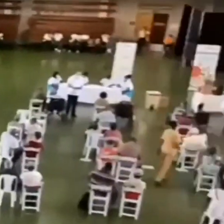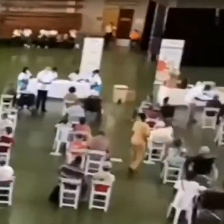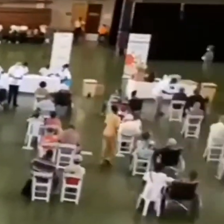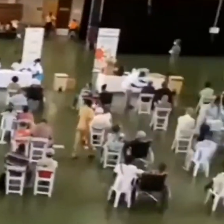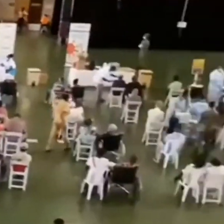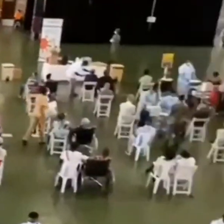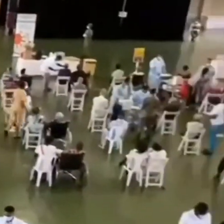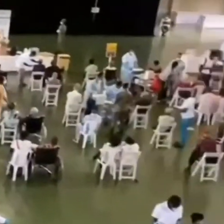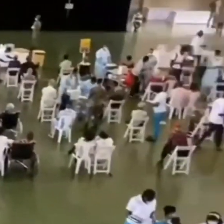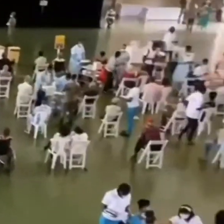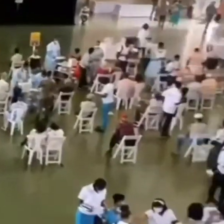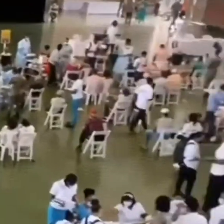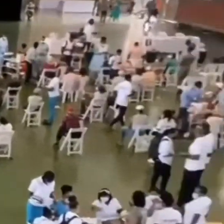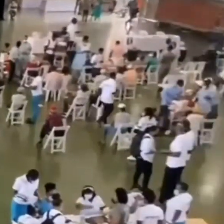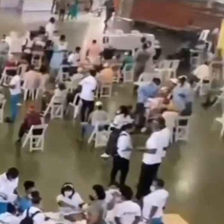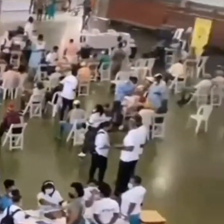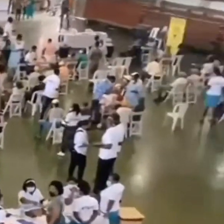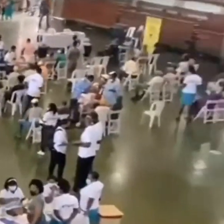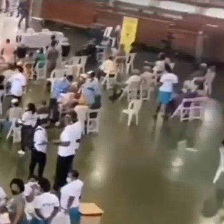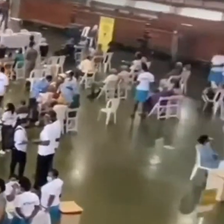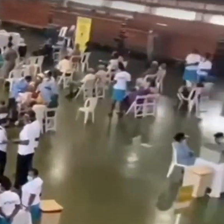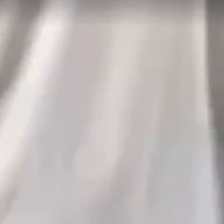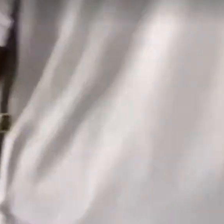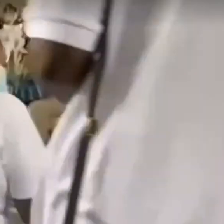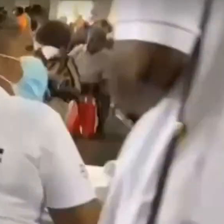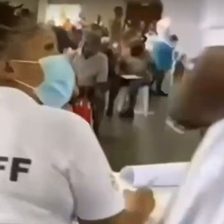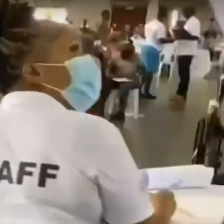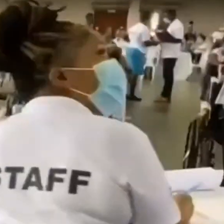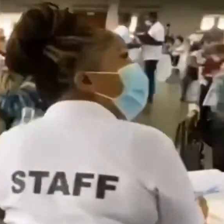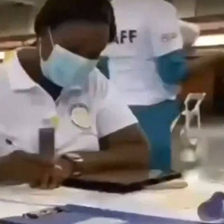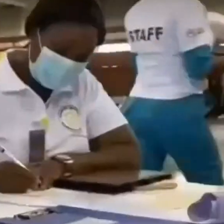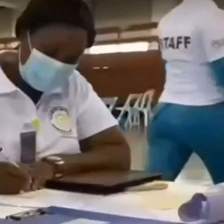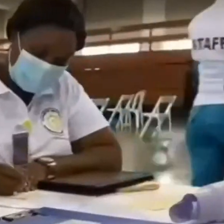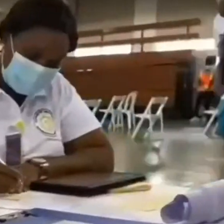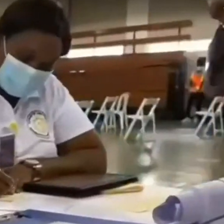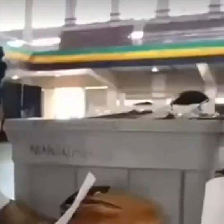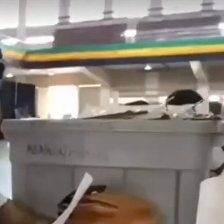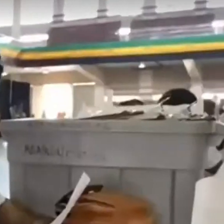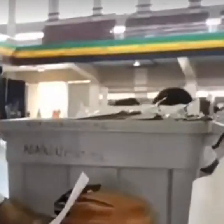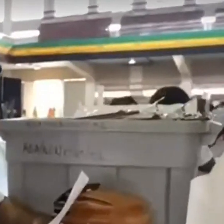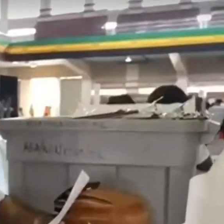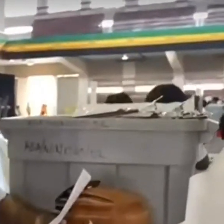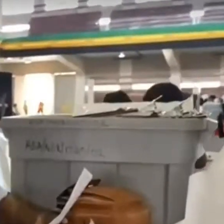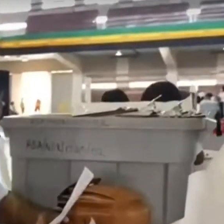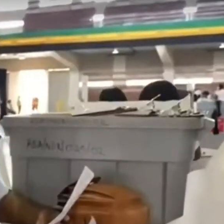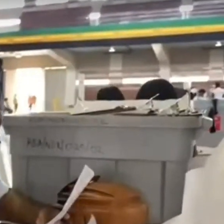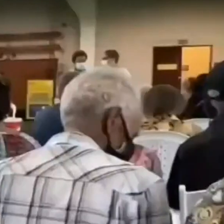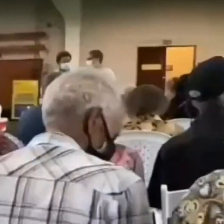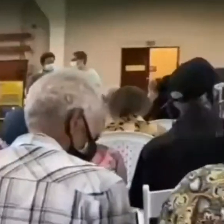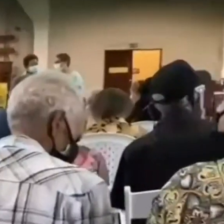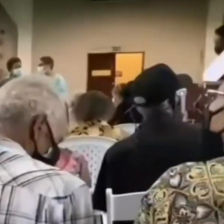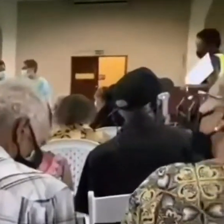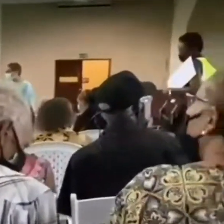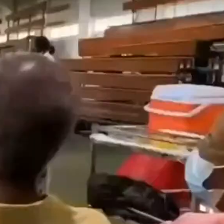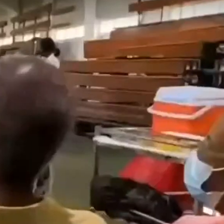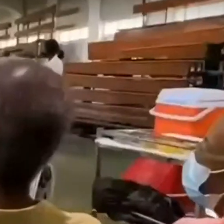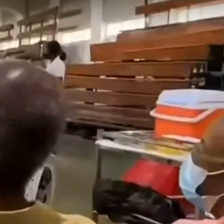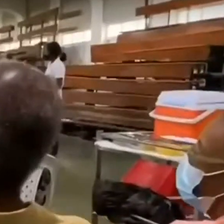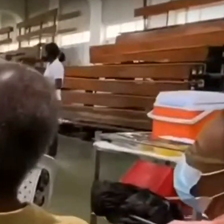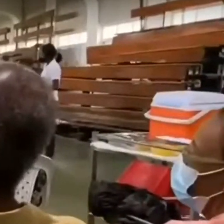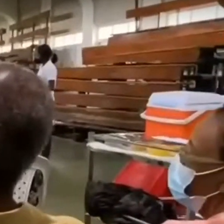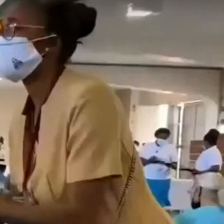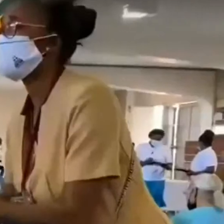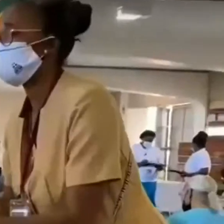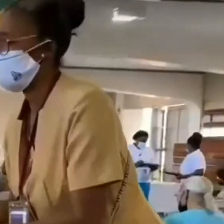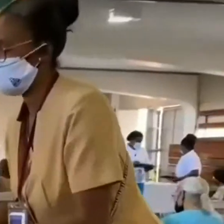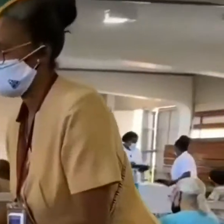I give you praise, and that puts a smile on my face. Lord, I thank you for sunshine,